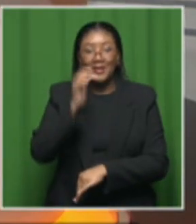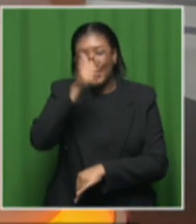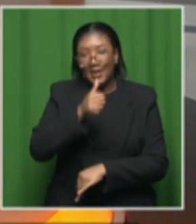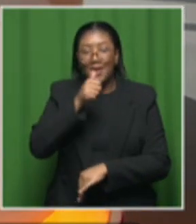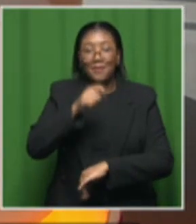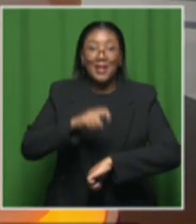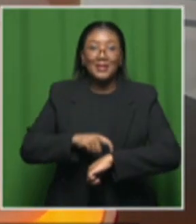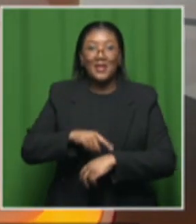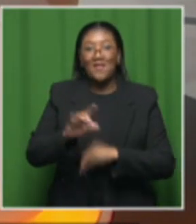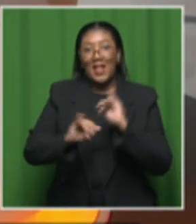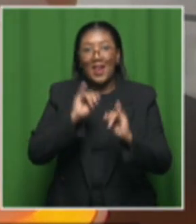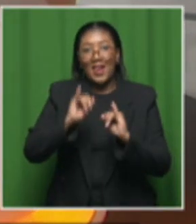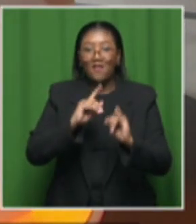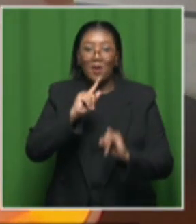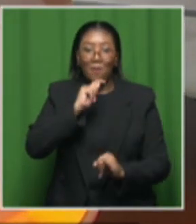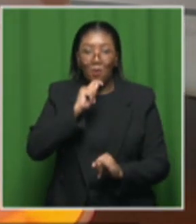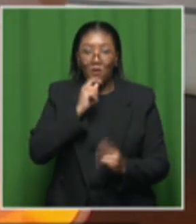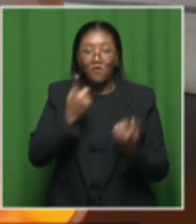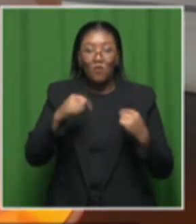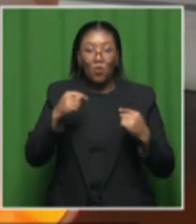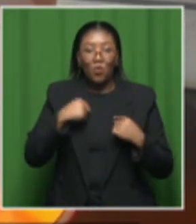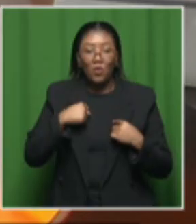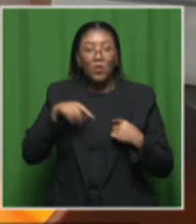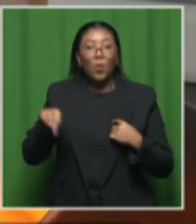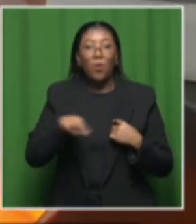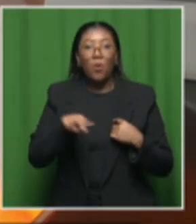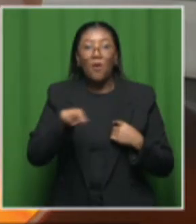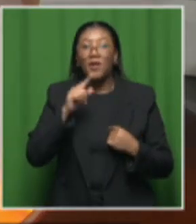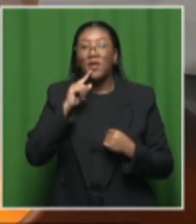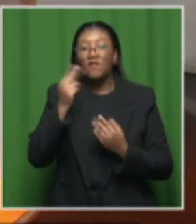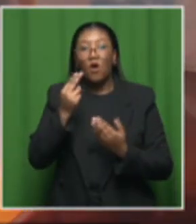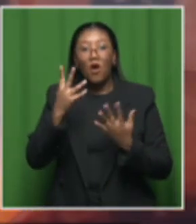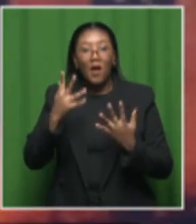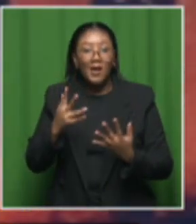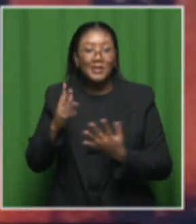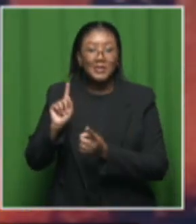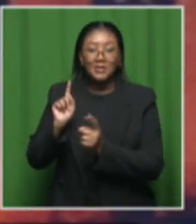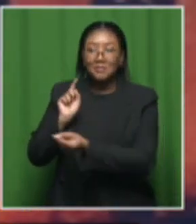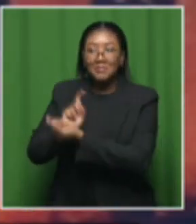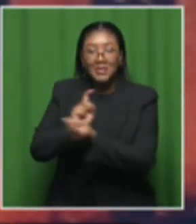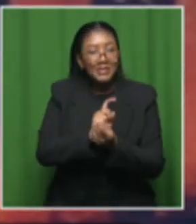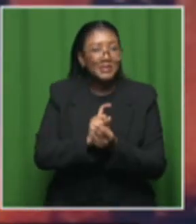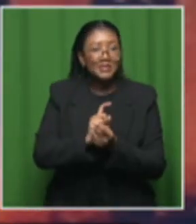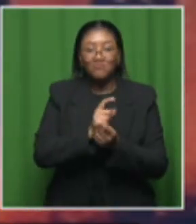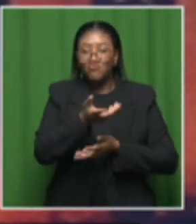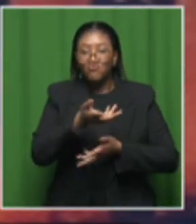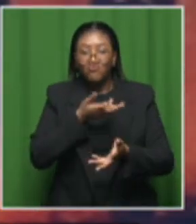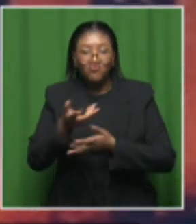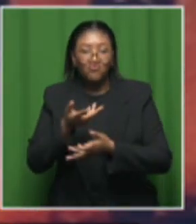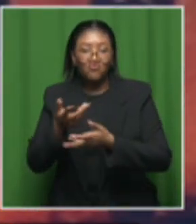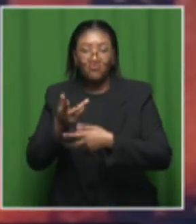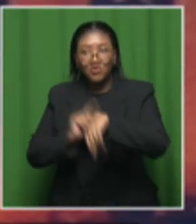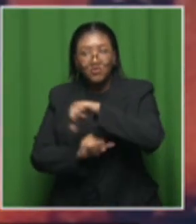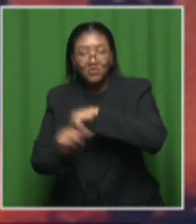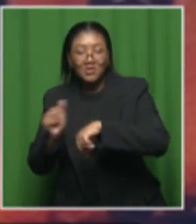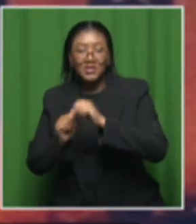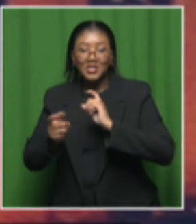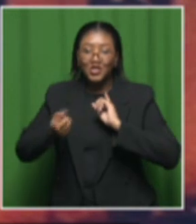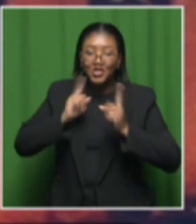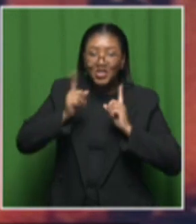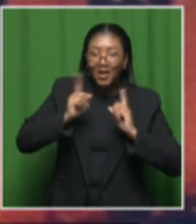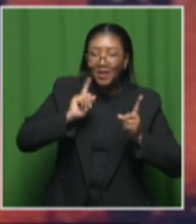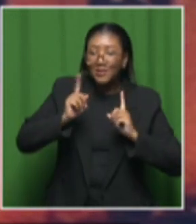going to have a walkabout. All the artists are going to be there, so they'll be able to speak to their practice and engage the audience, and we look forward to